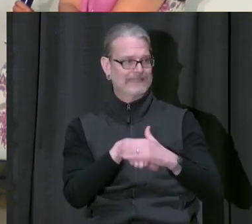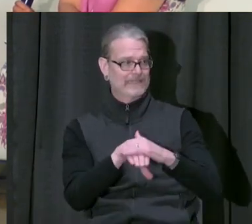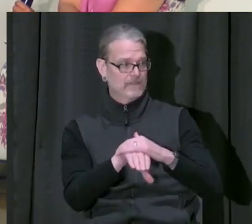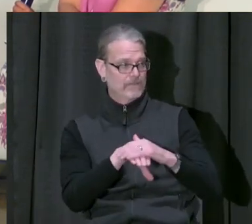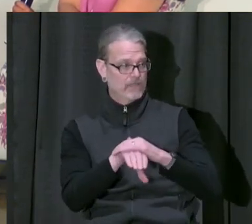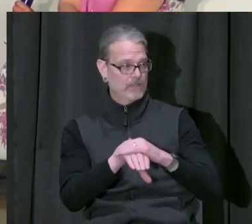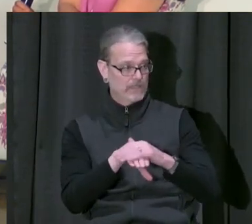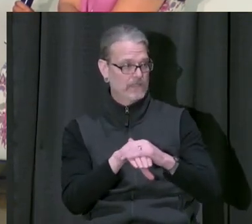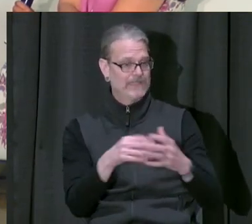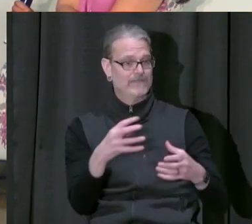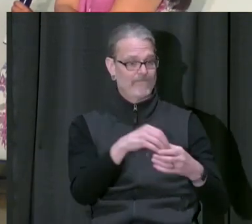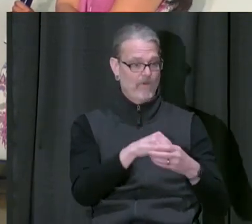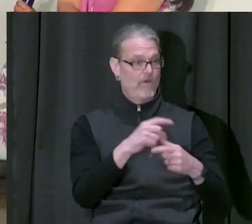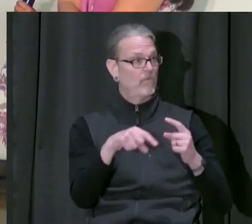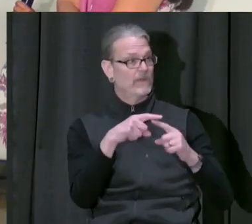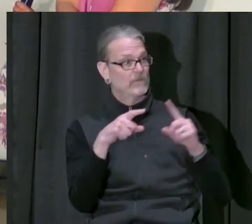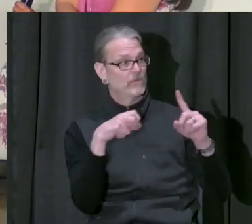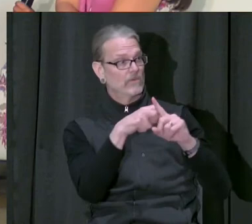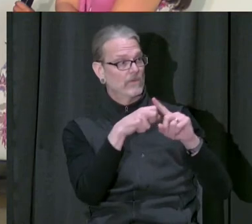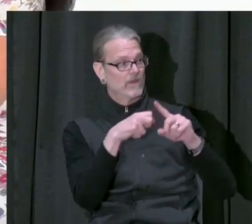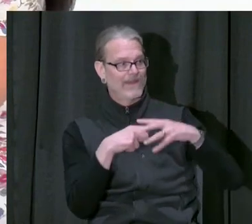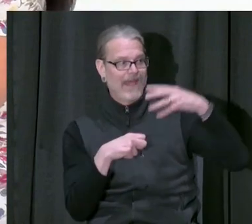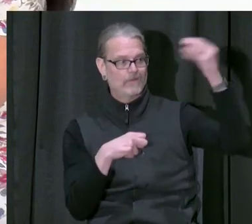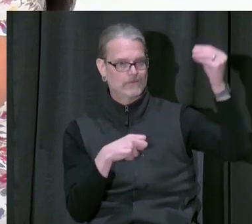contract an outside vendor?